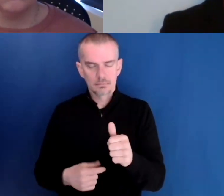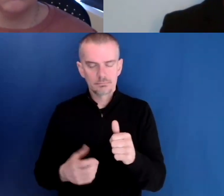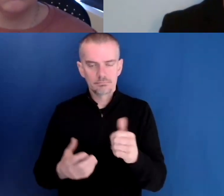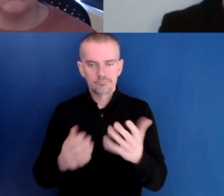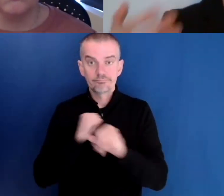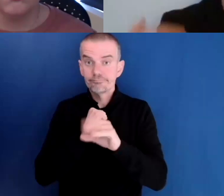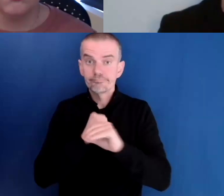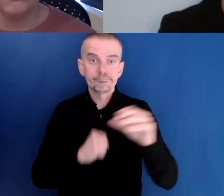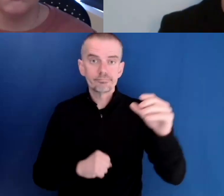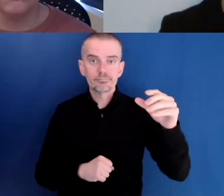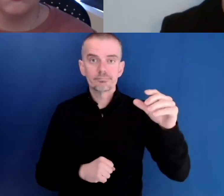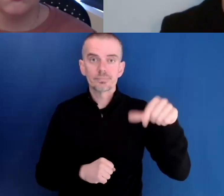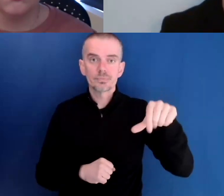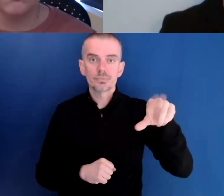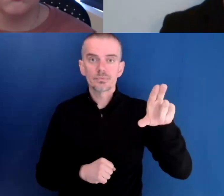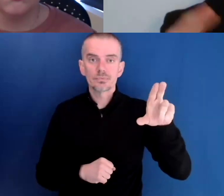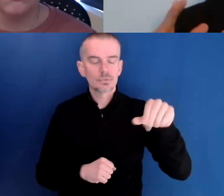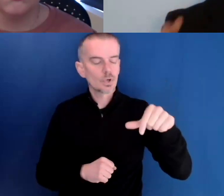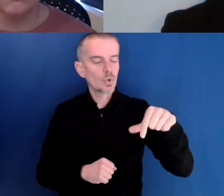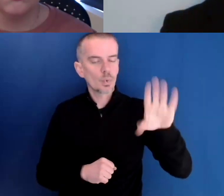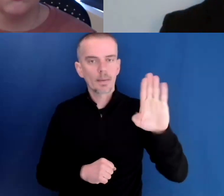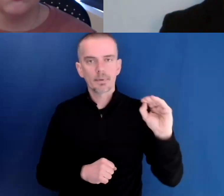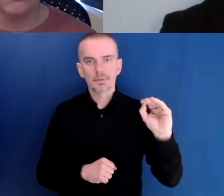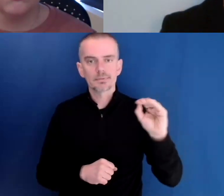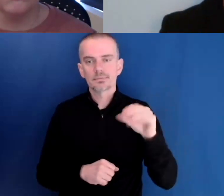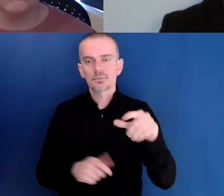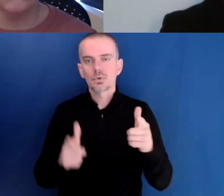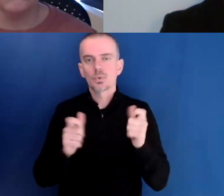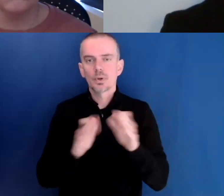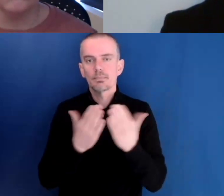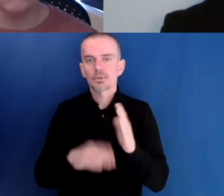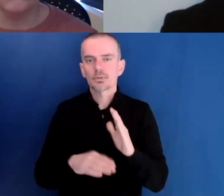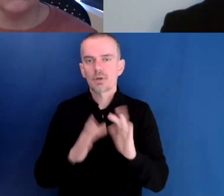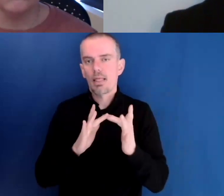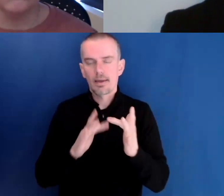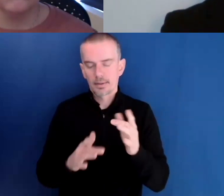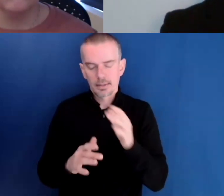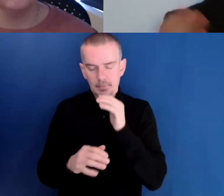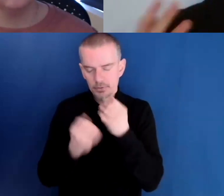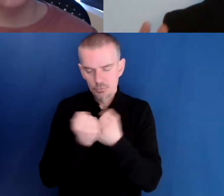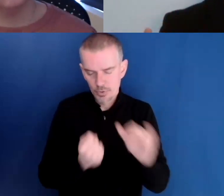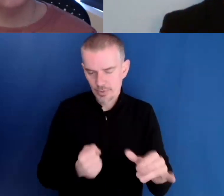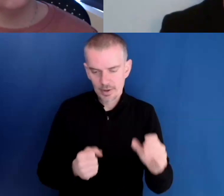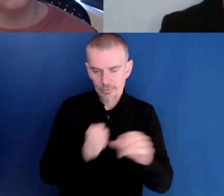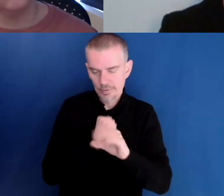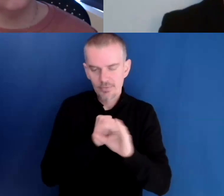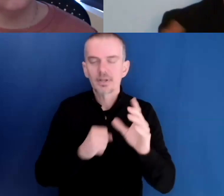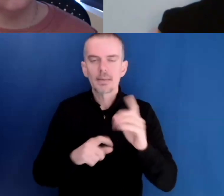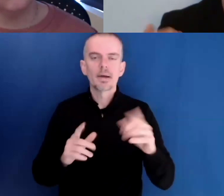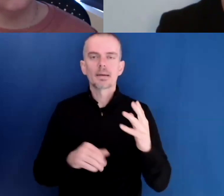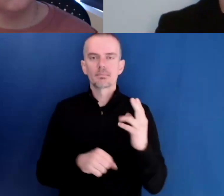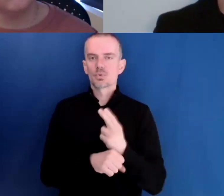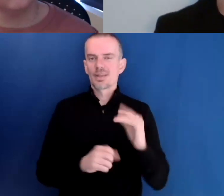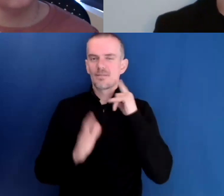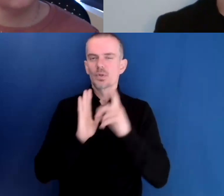I'm not endorsing it, but I am using it just as a demonstration. And I think it's very helpful to kind of